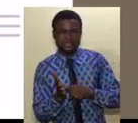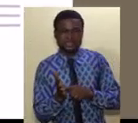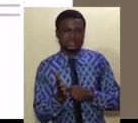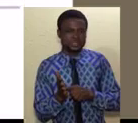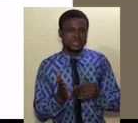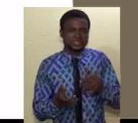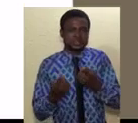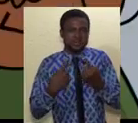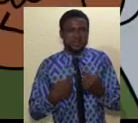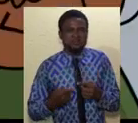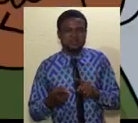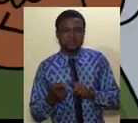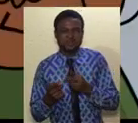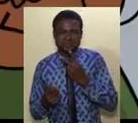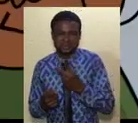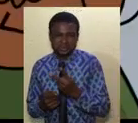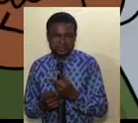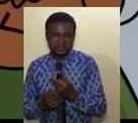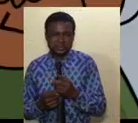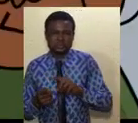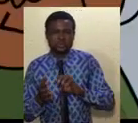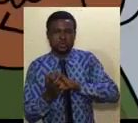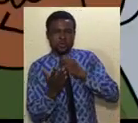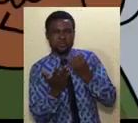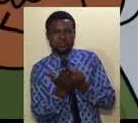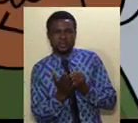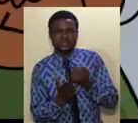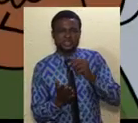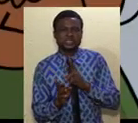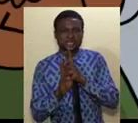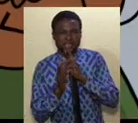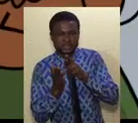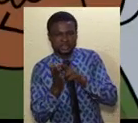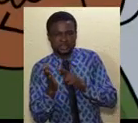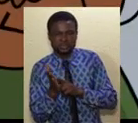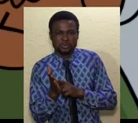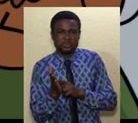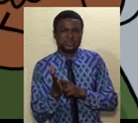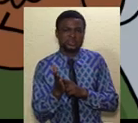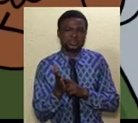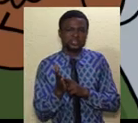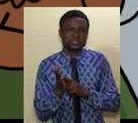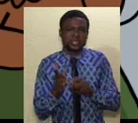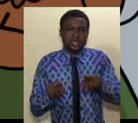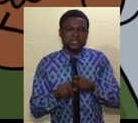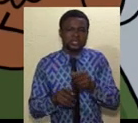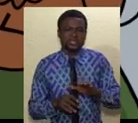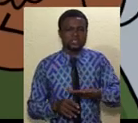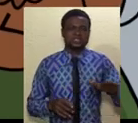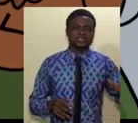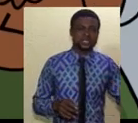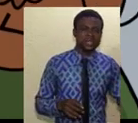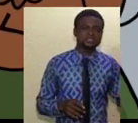evidencing the allegation. The DSVRT caseworker calls the mandated reporter to confirm the reports and extract